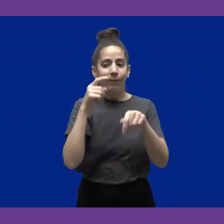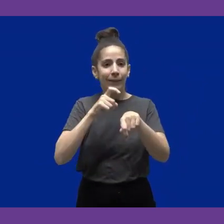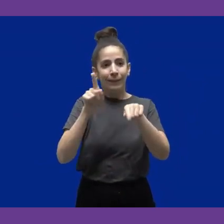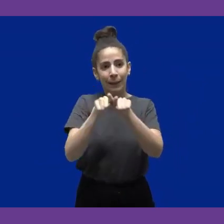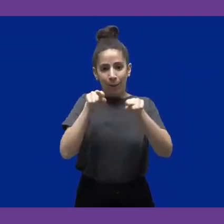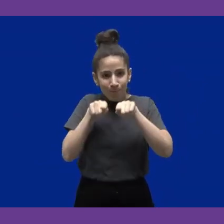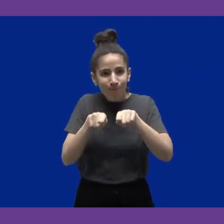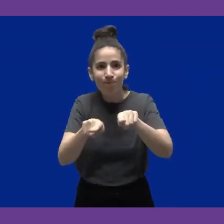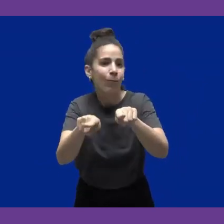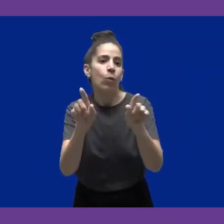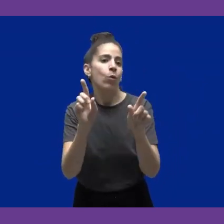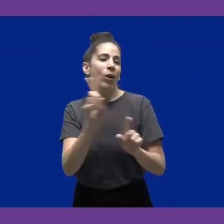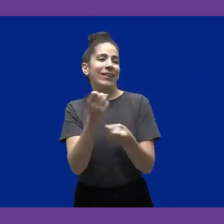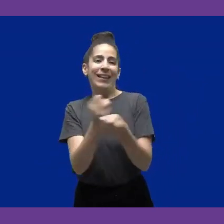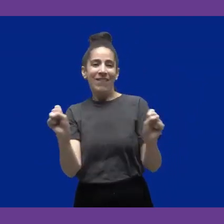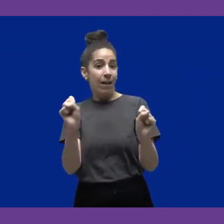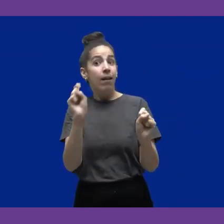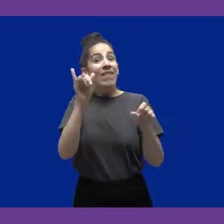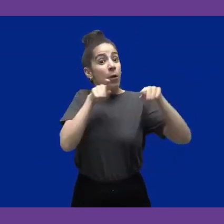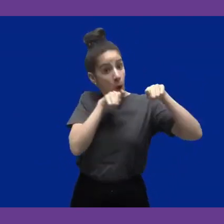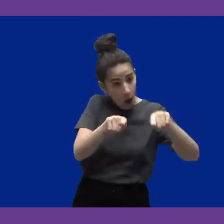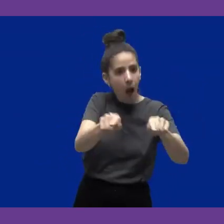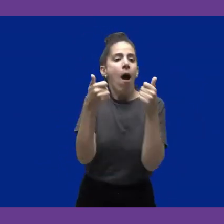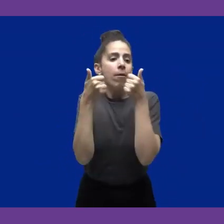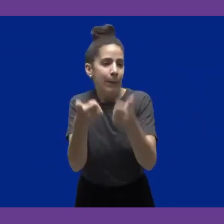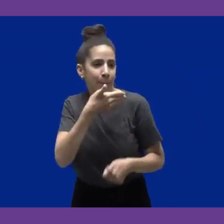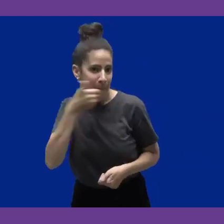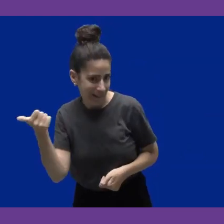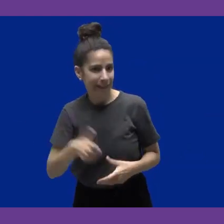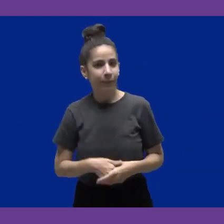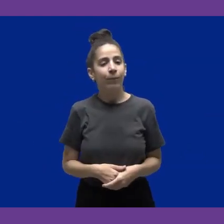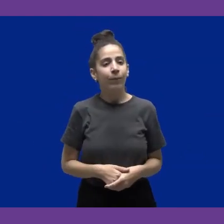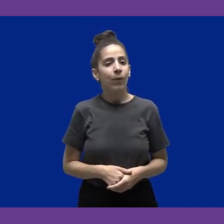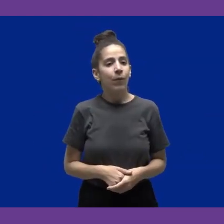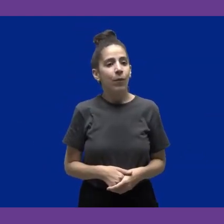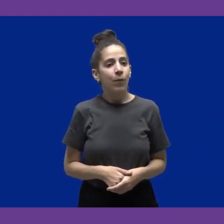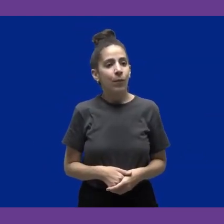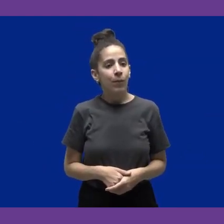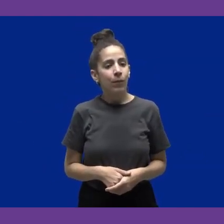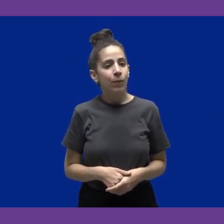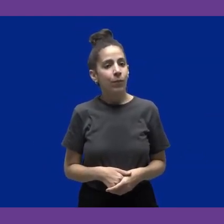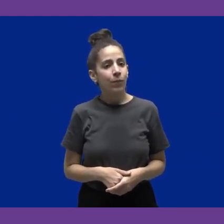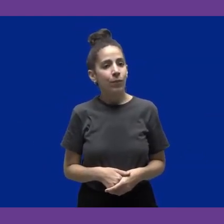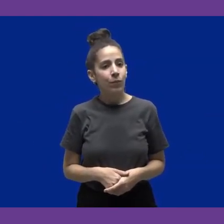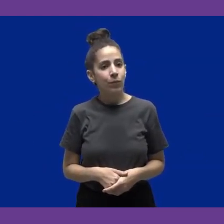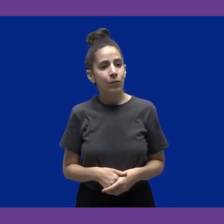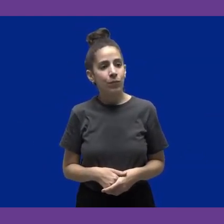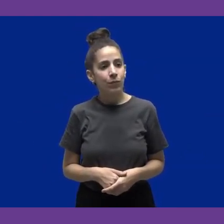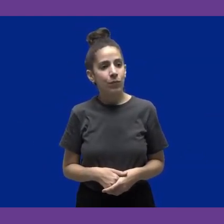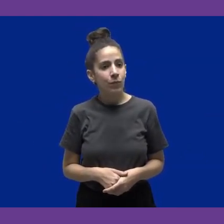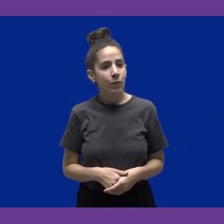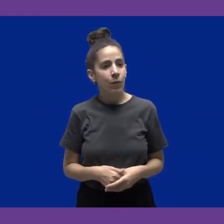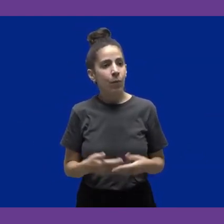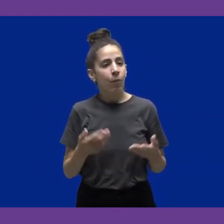W3C, which is the consortium responsible of WCAG, in order to make sure that there's no contradiction,